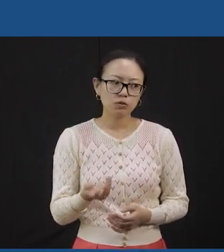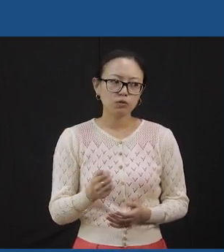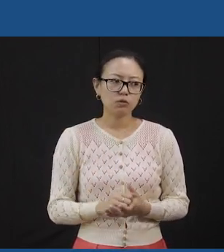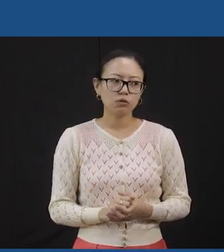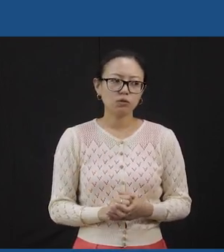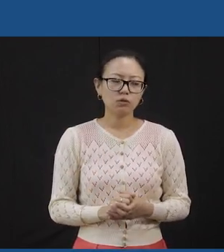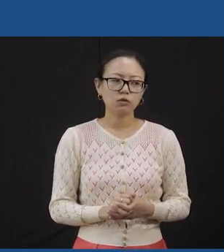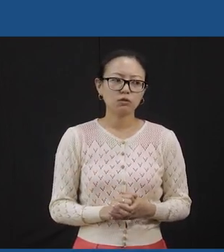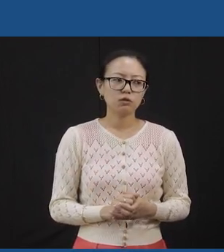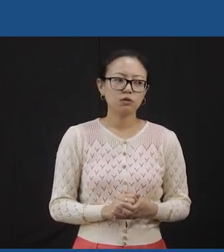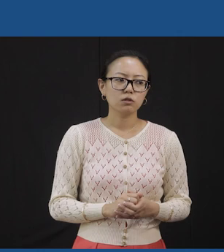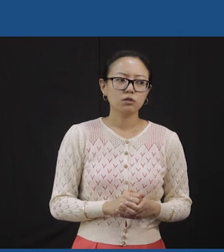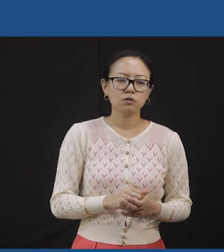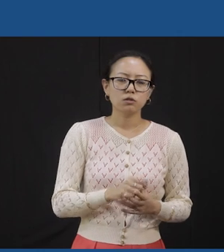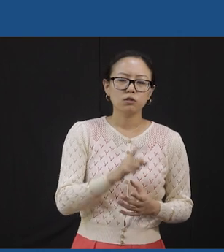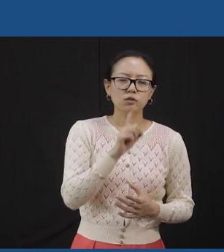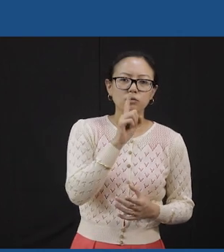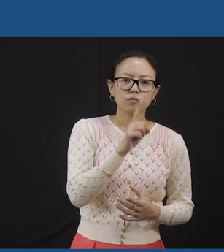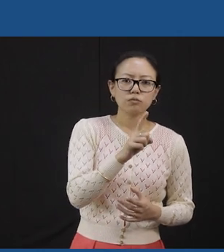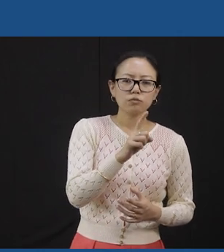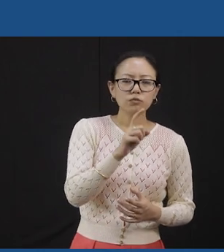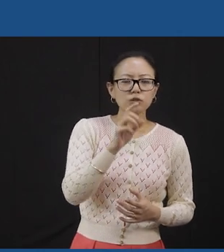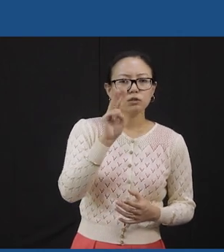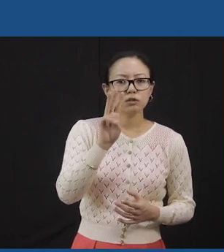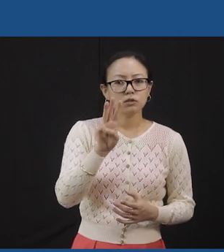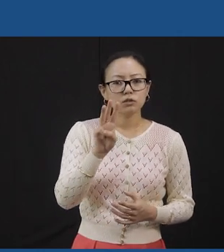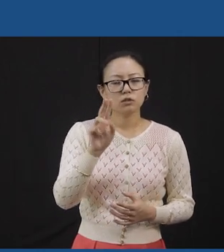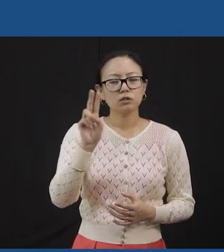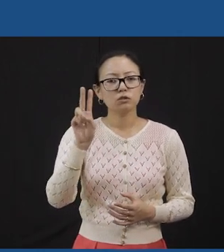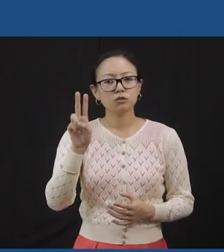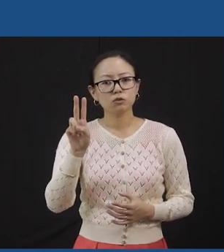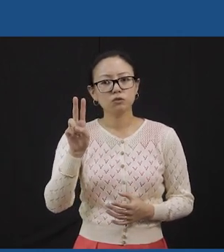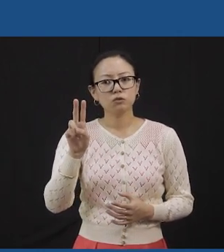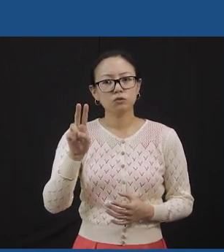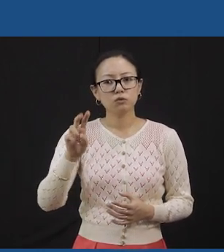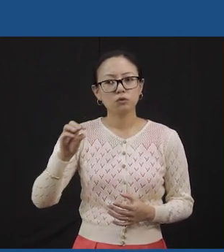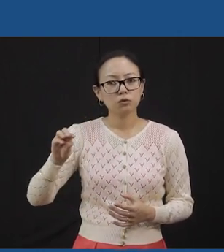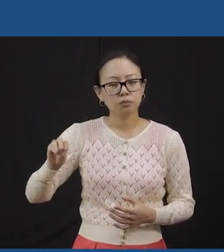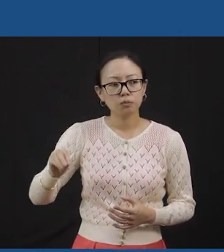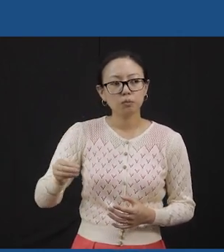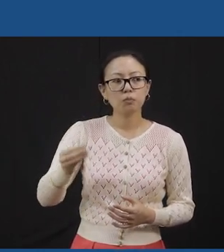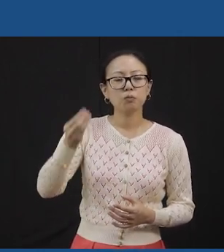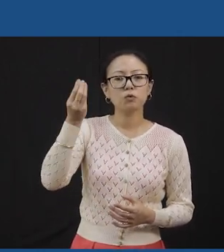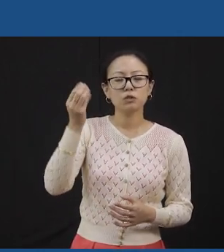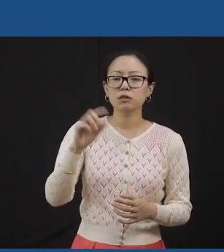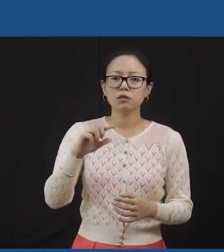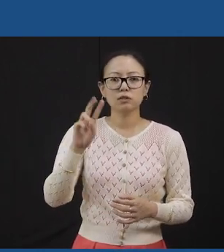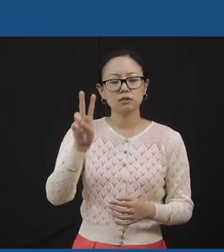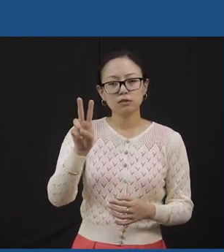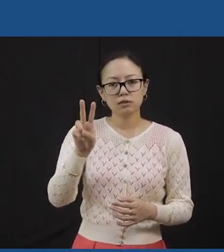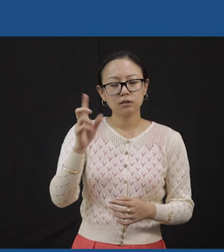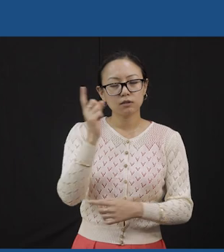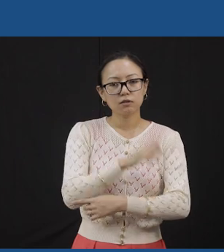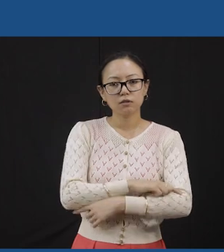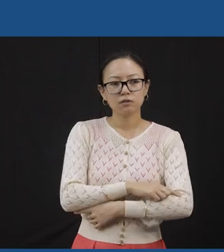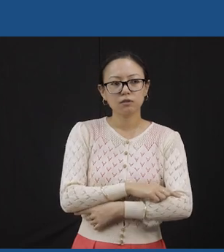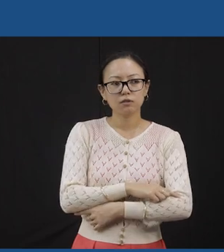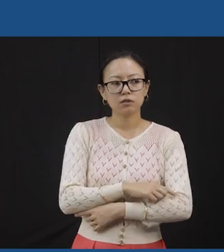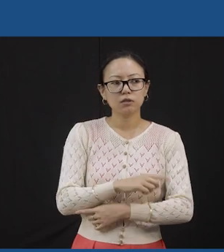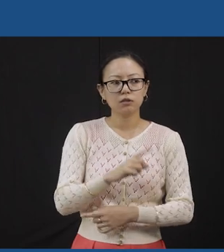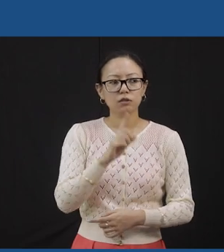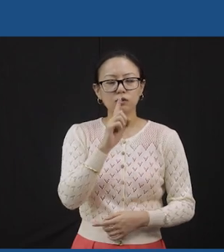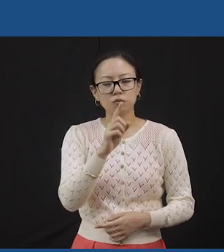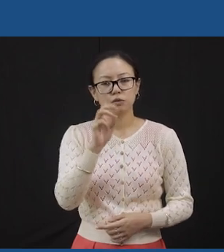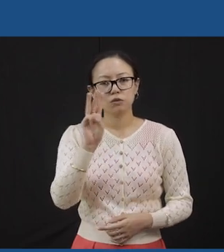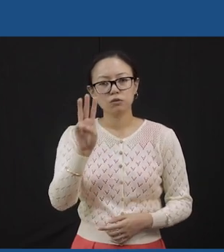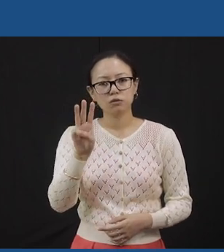is 47 more than 132. That is why we will first find the accurate number for the second